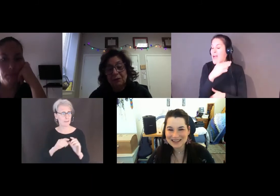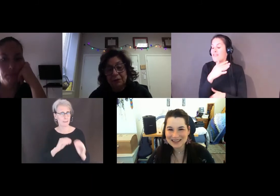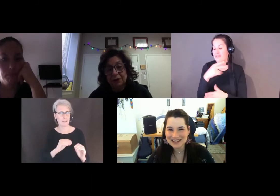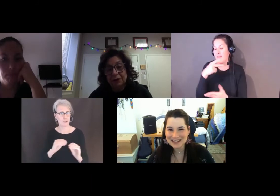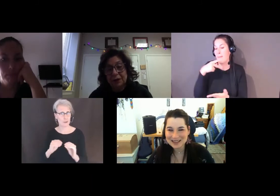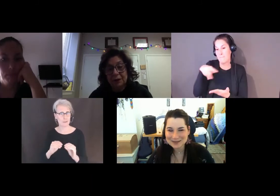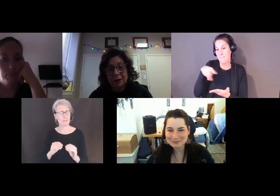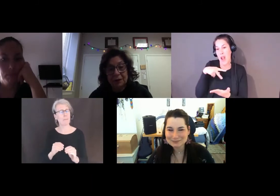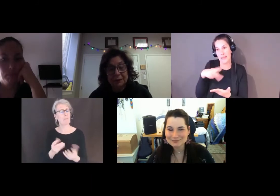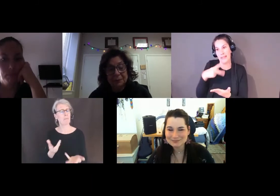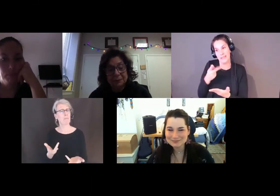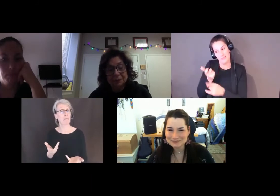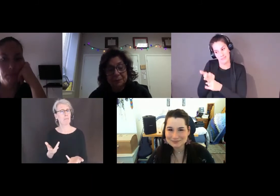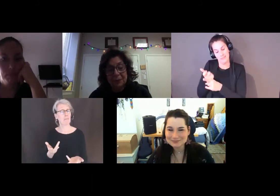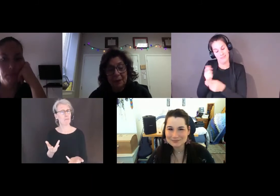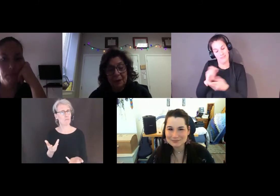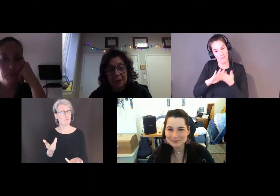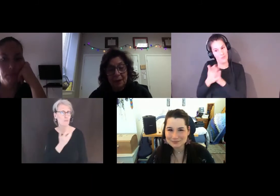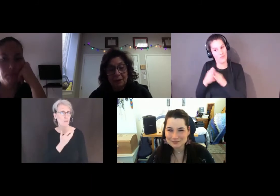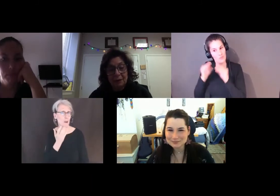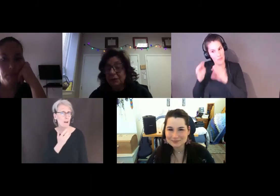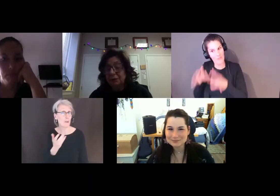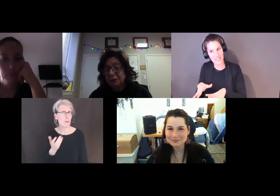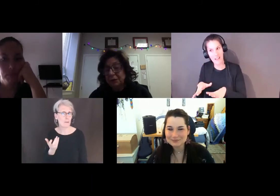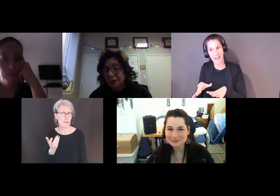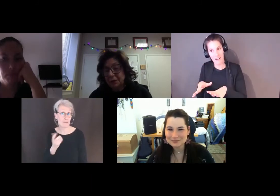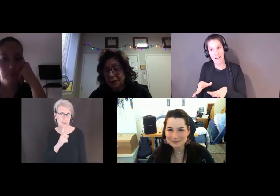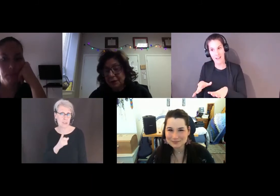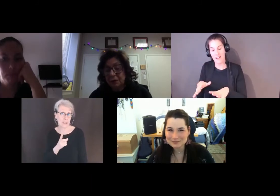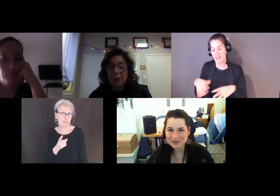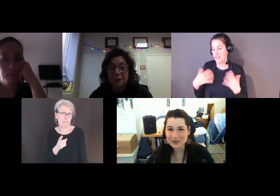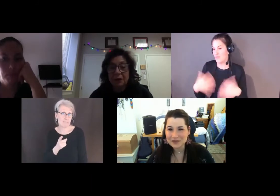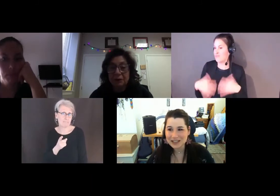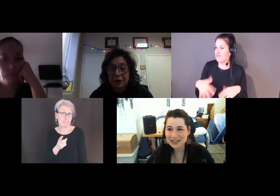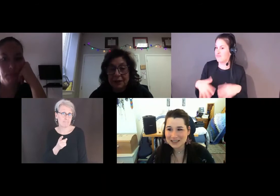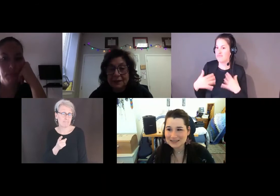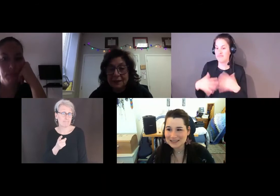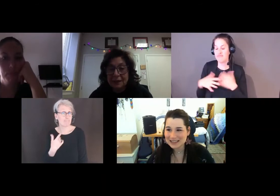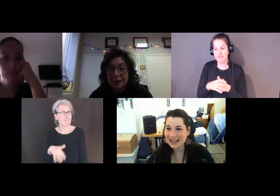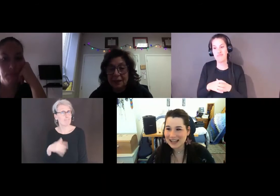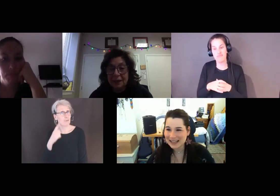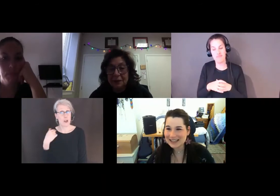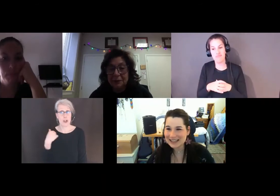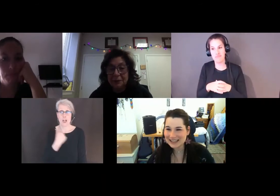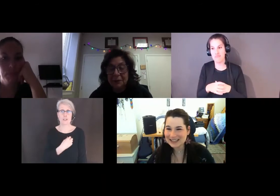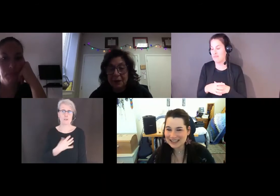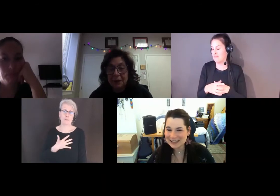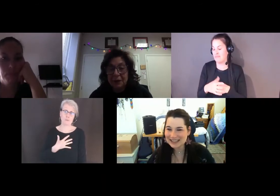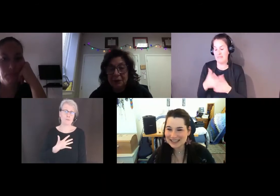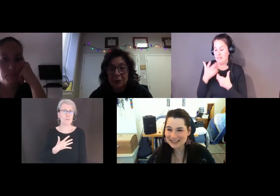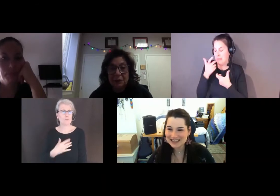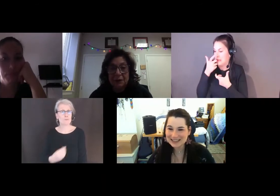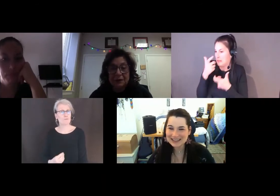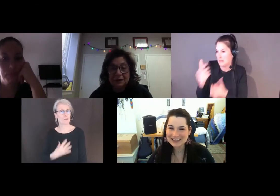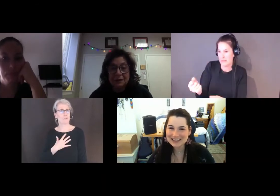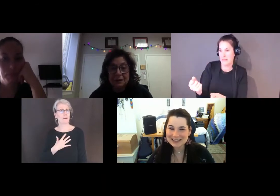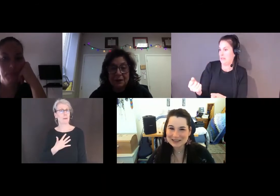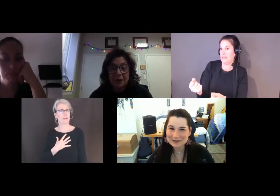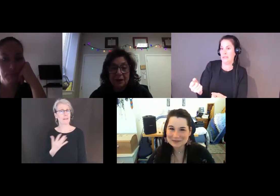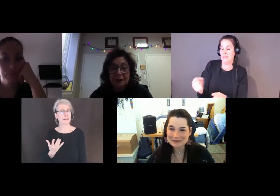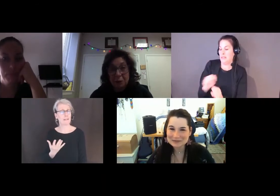been very, very, very inspiring for us. Yeah. You know,